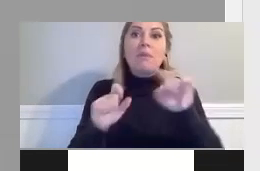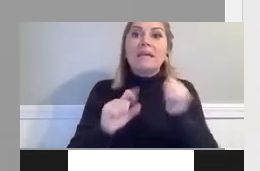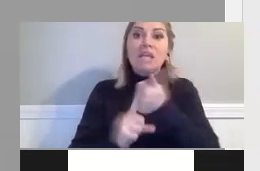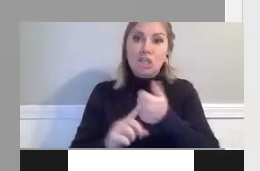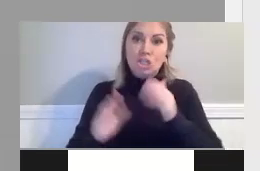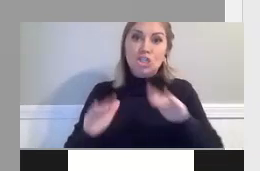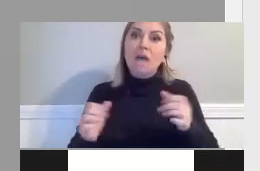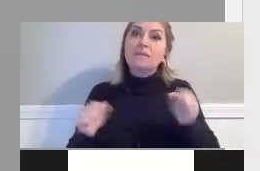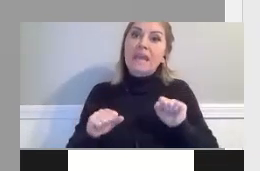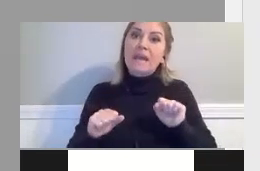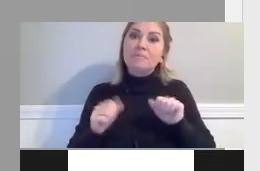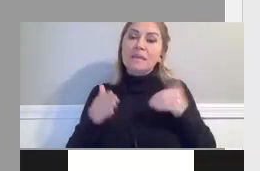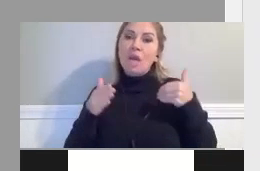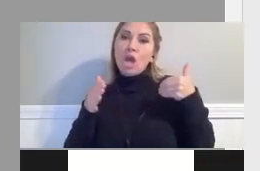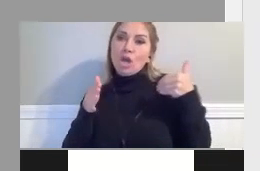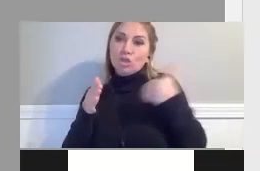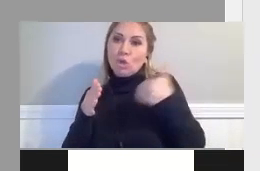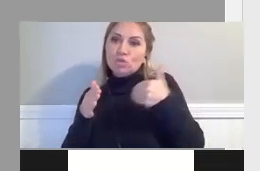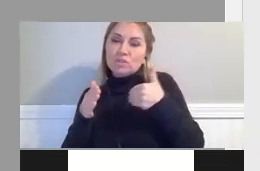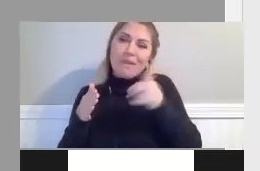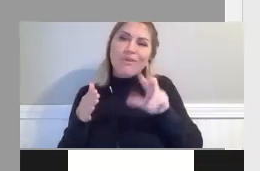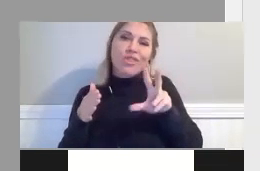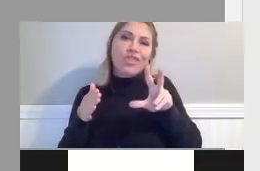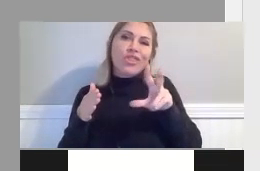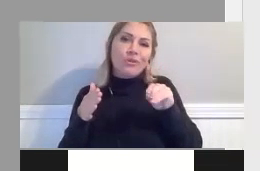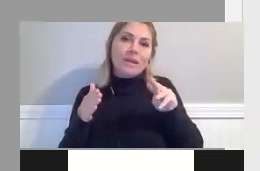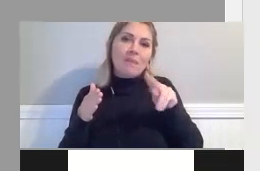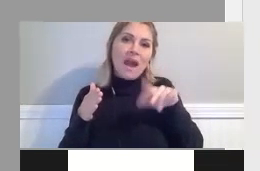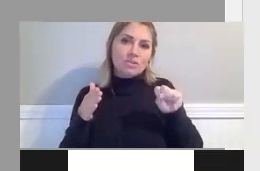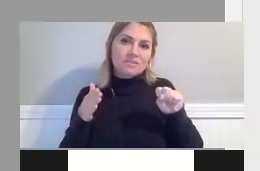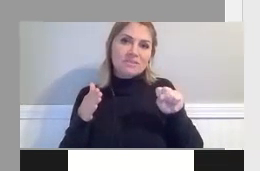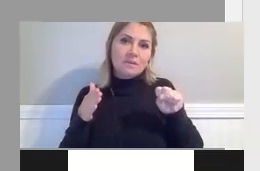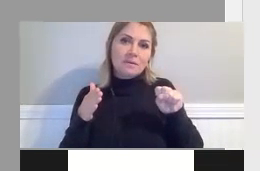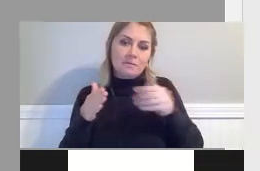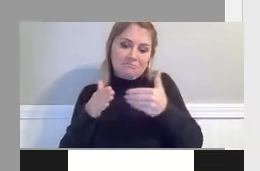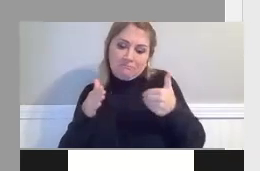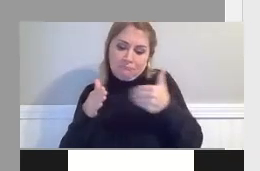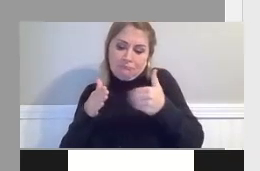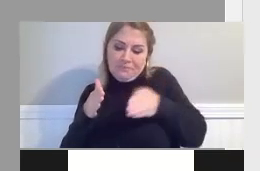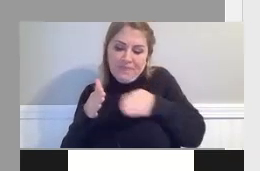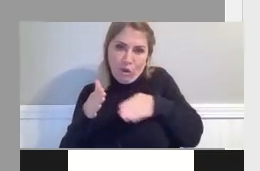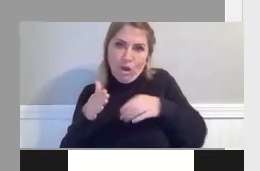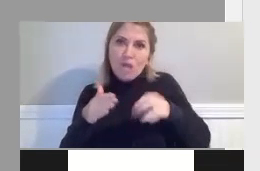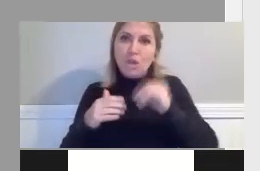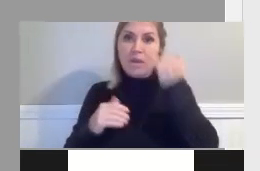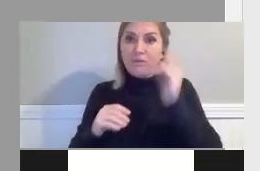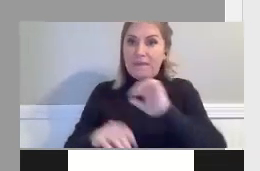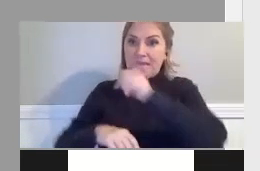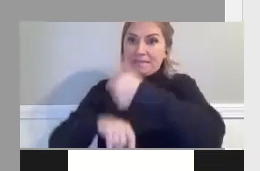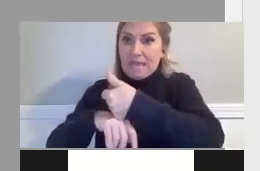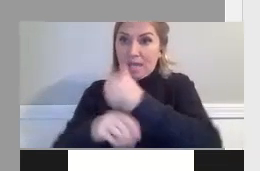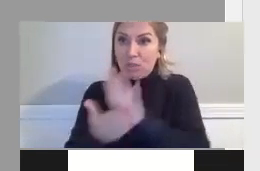at least 30 miles, but not more away from a particular school. So if you place a school at this particular vertex